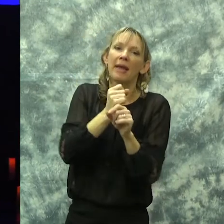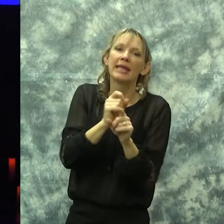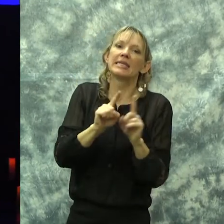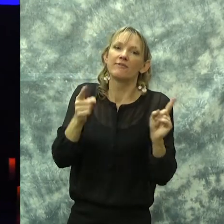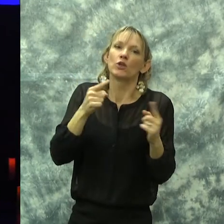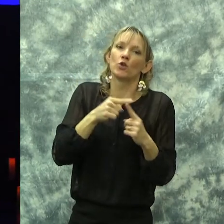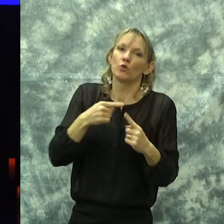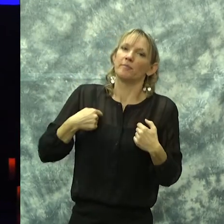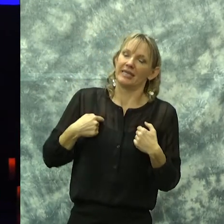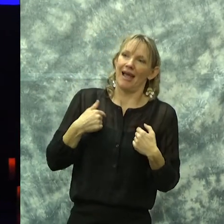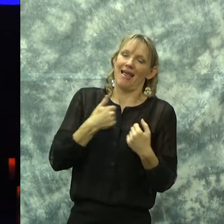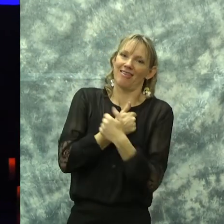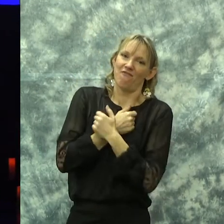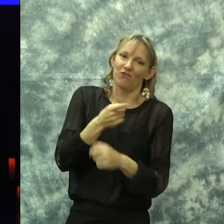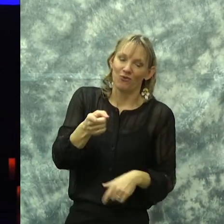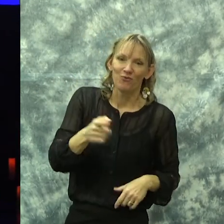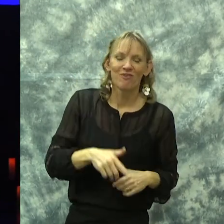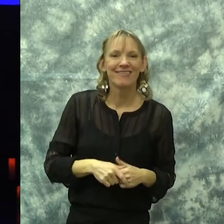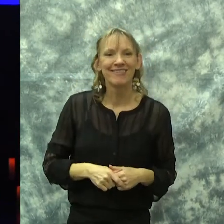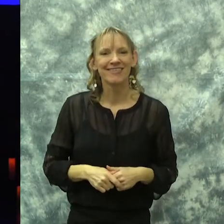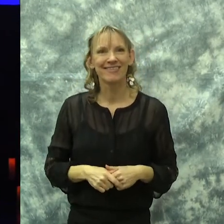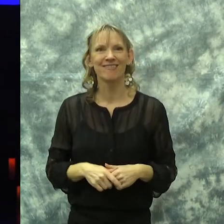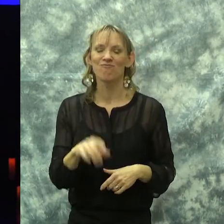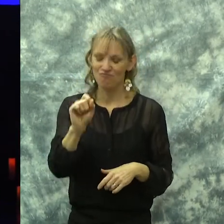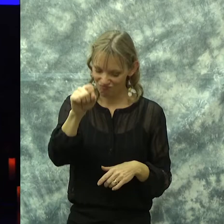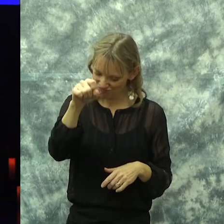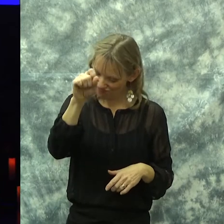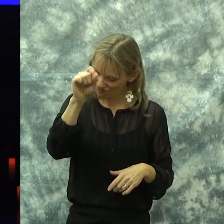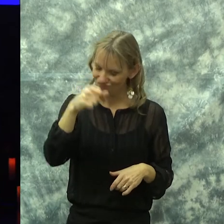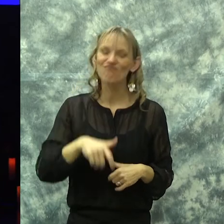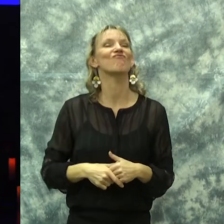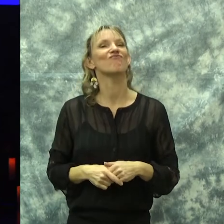me. And I love you. Yeah.